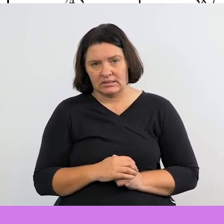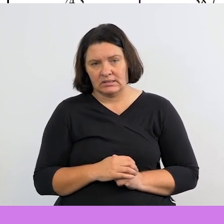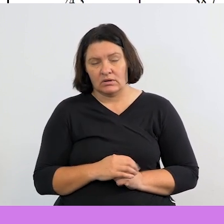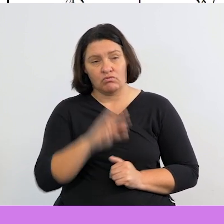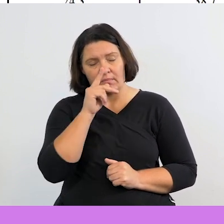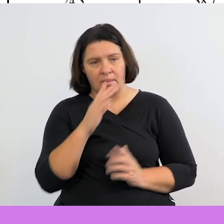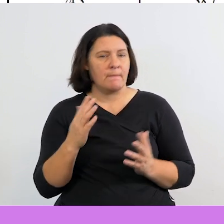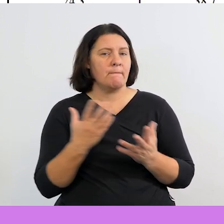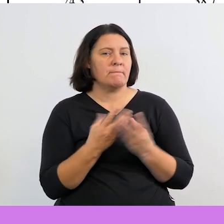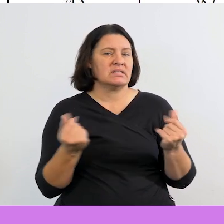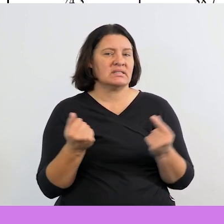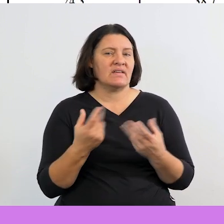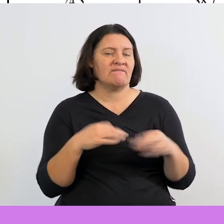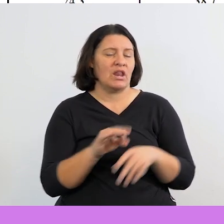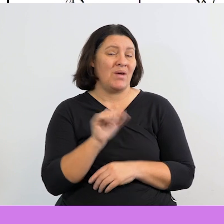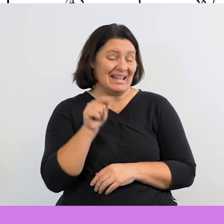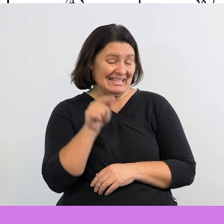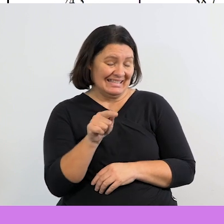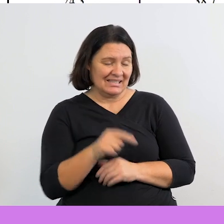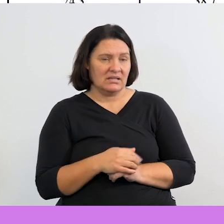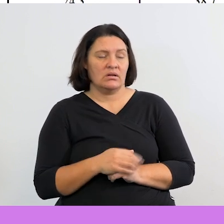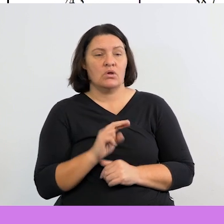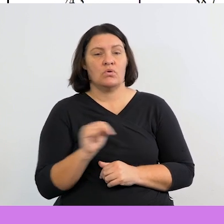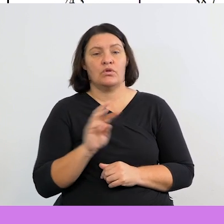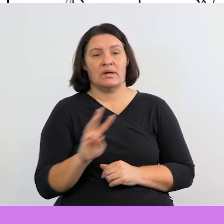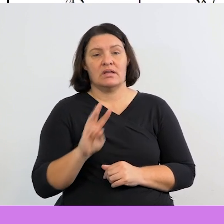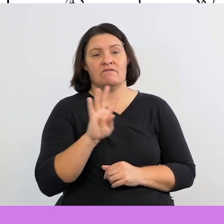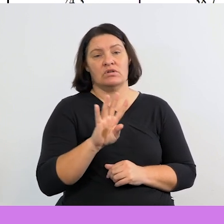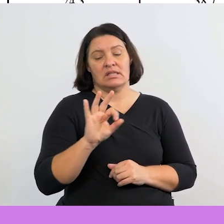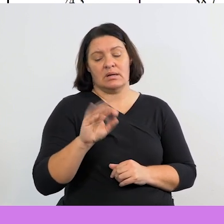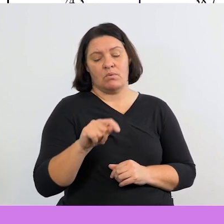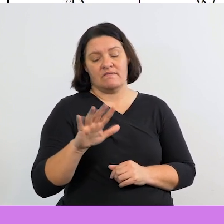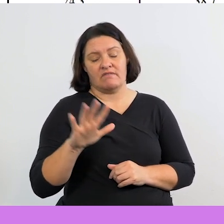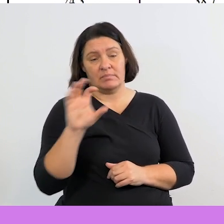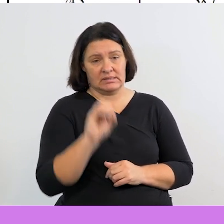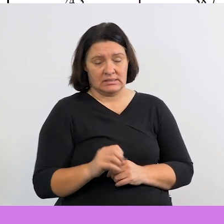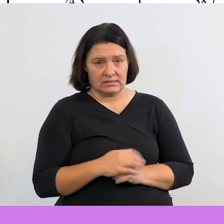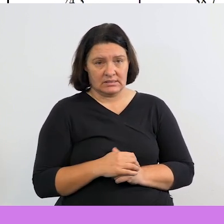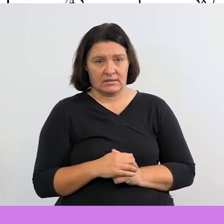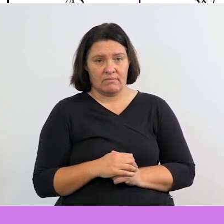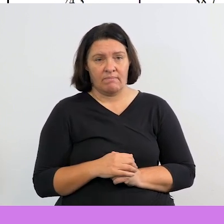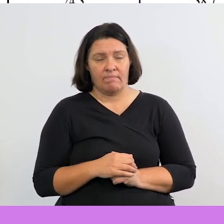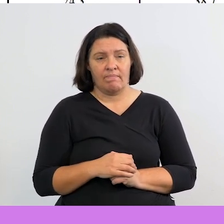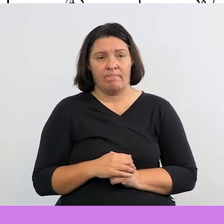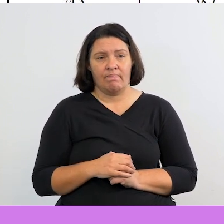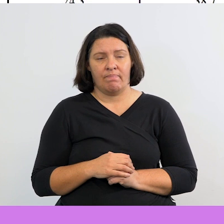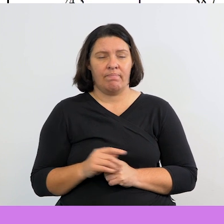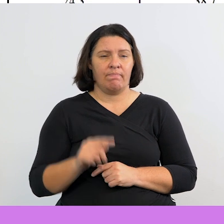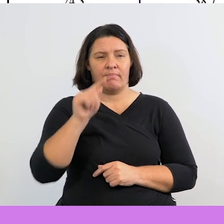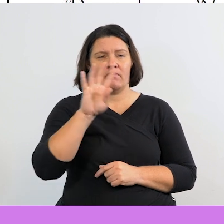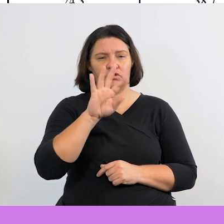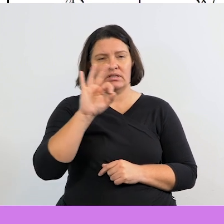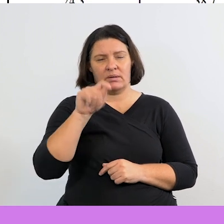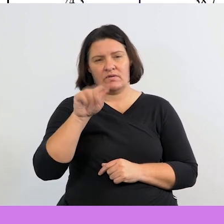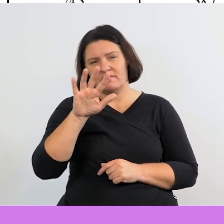43,5%. Remember where we had the missing value A. Okay, so Northwest, 43,5%. So let's go.